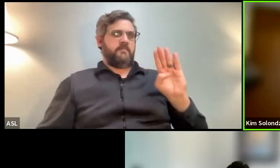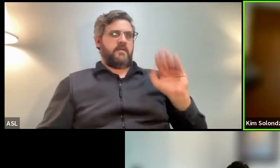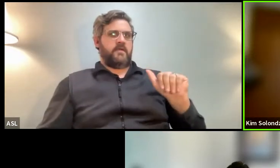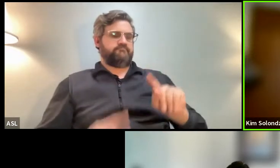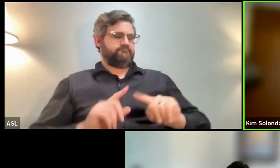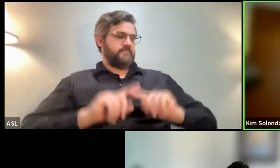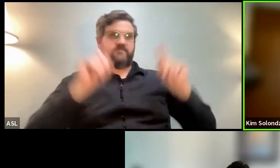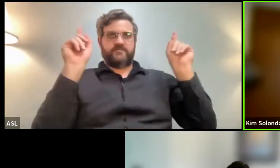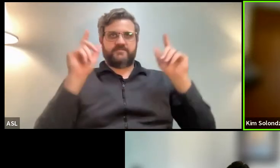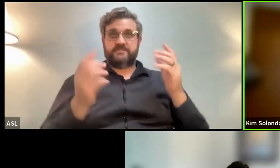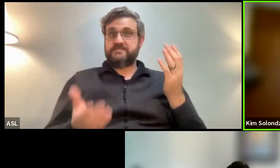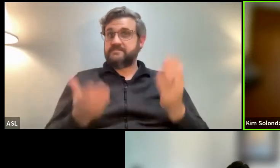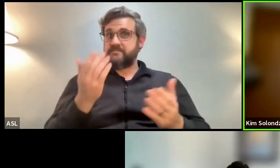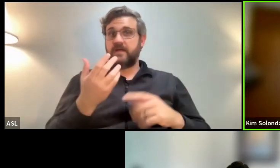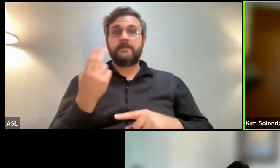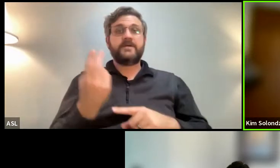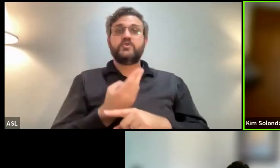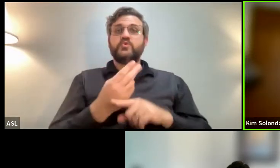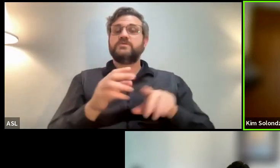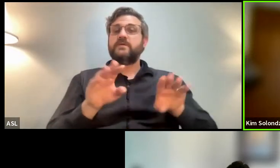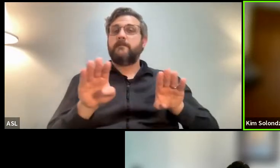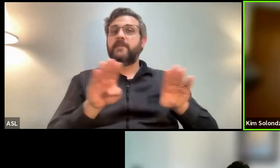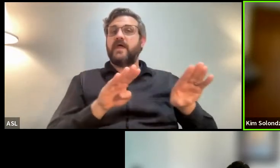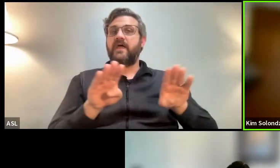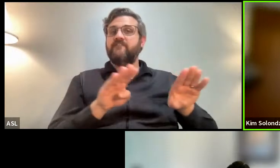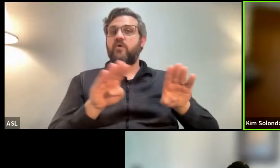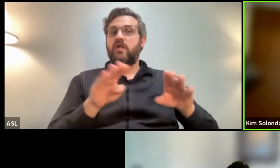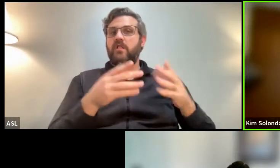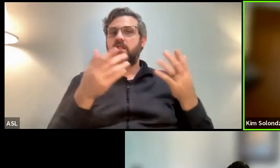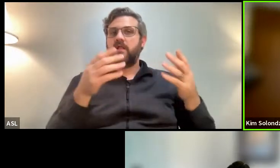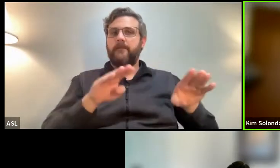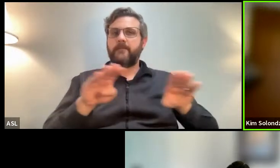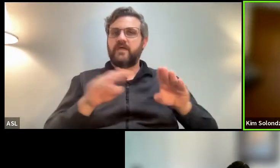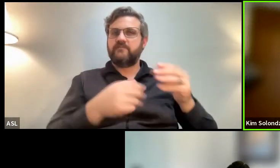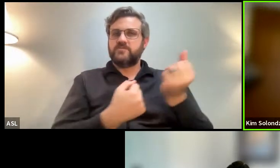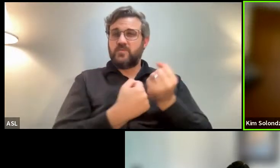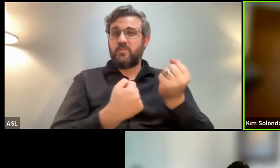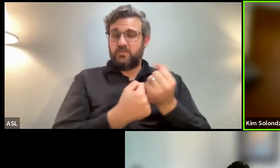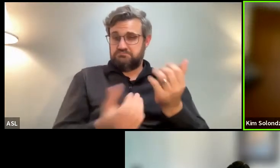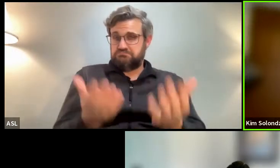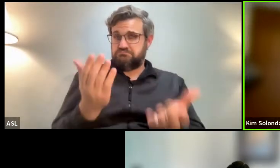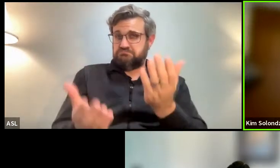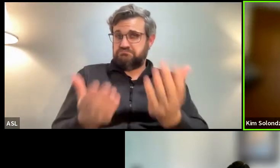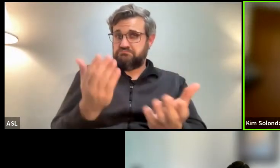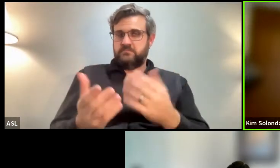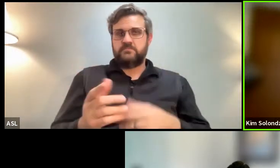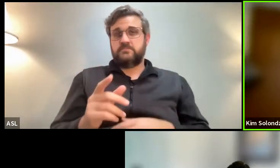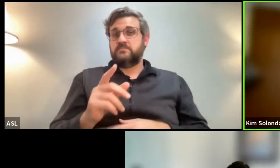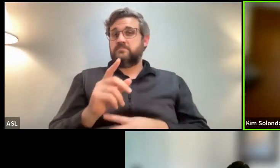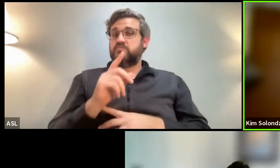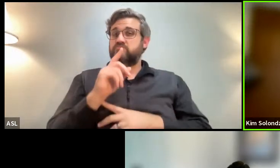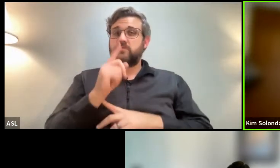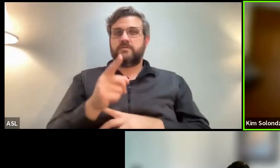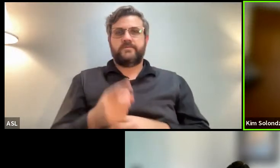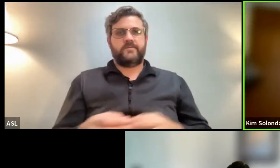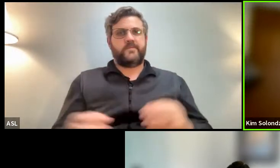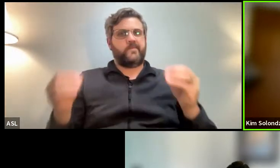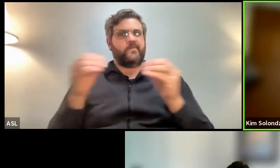might use behavioral, behavioral supports, but it's certainly more